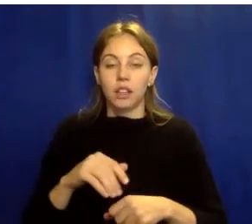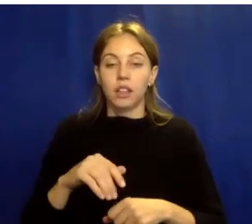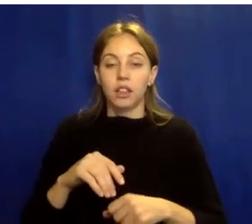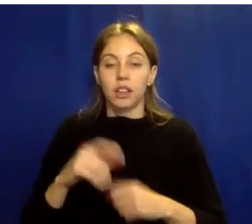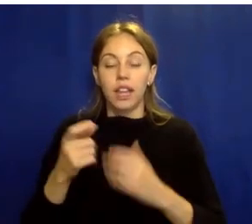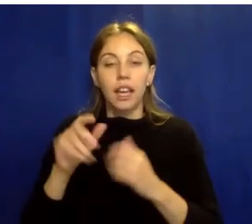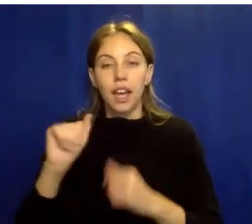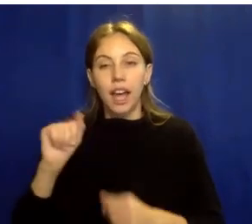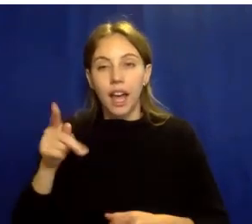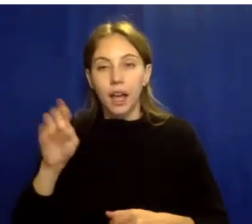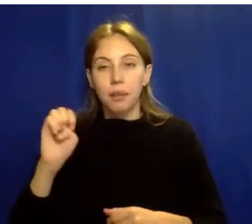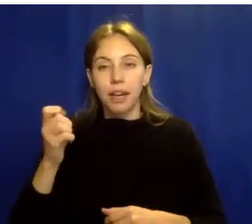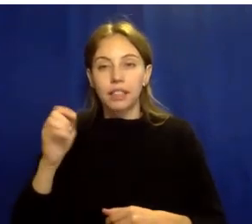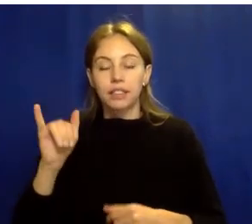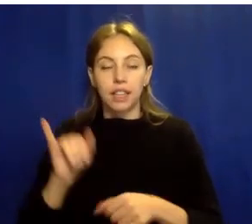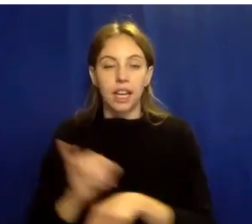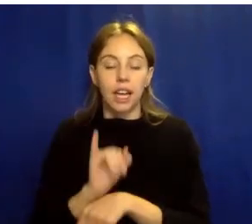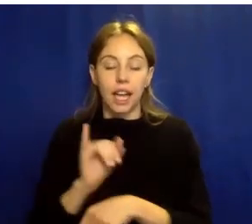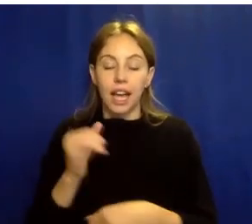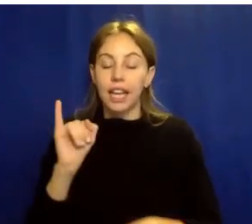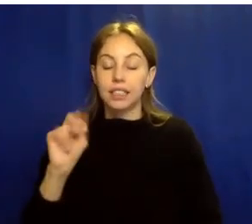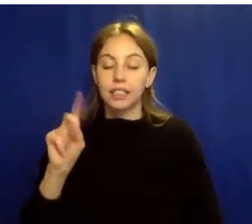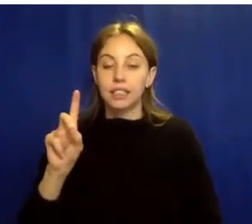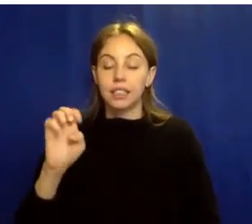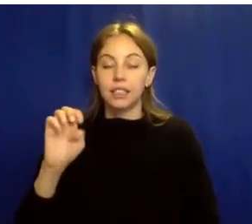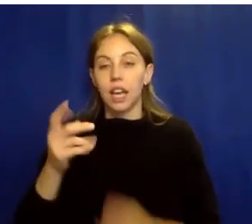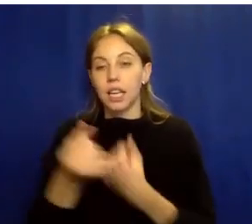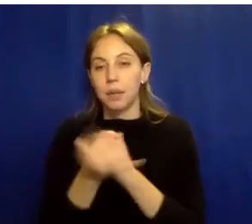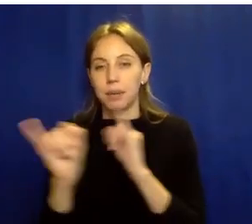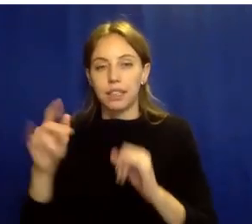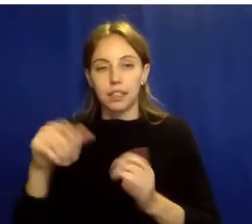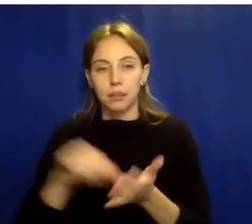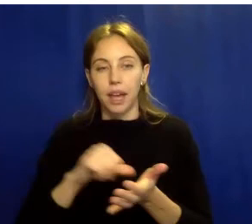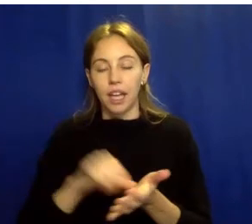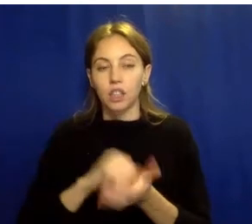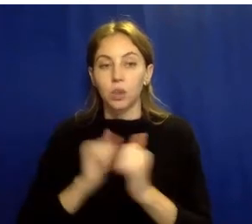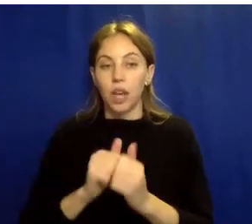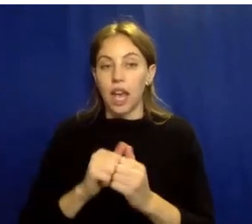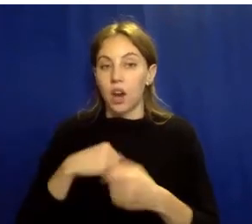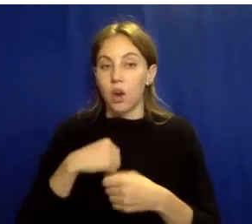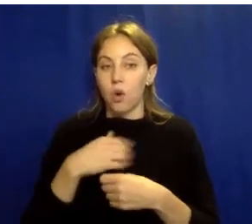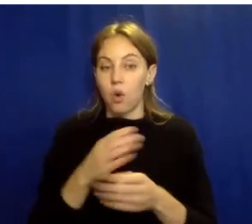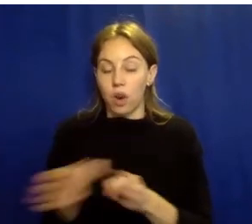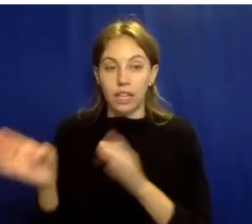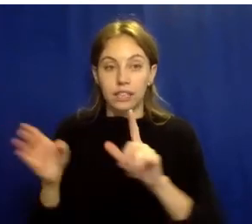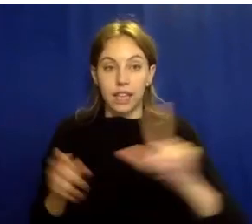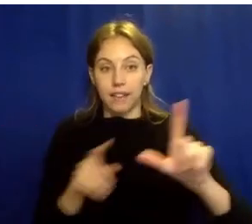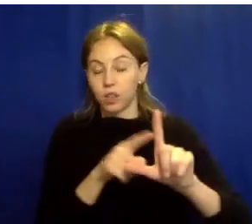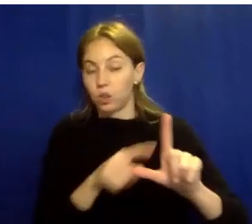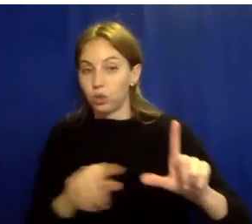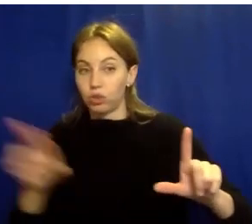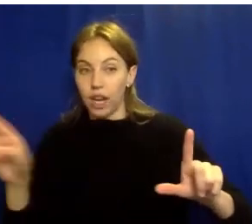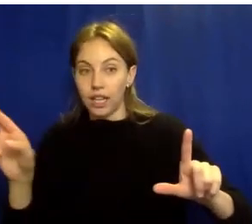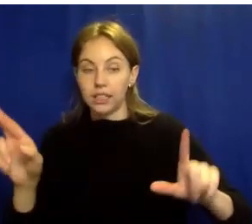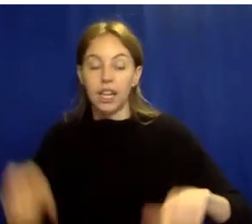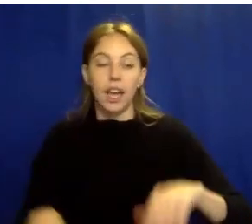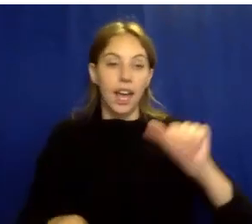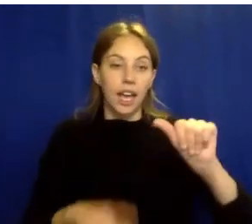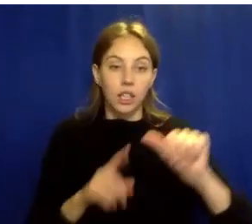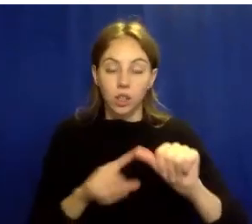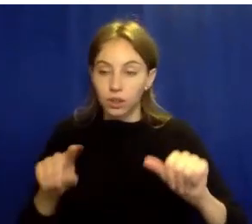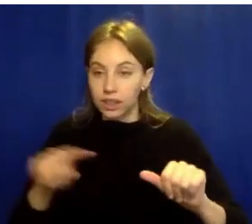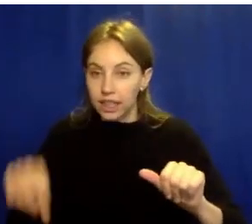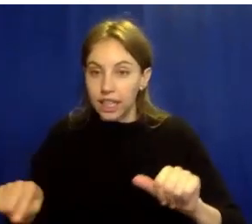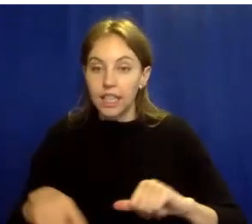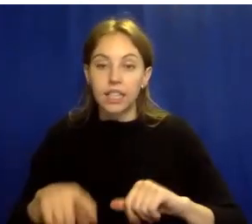But you can also arrange them from left to right according to the name of the assignment, A to Z or Z to A, the due